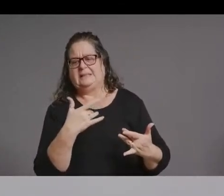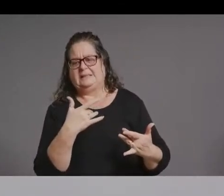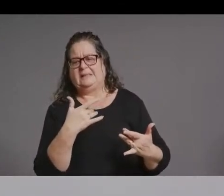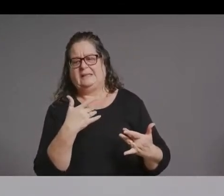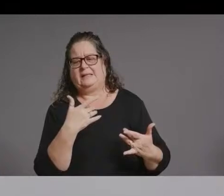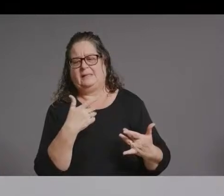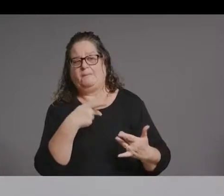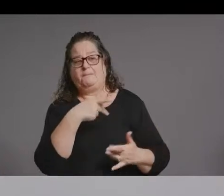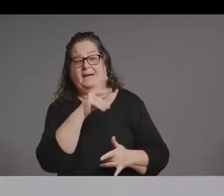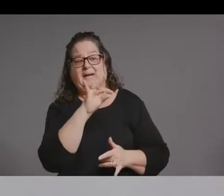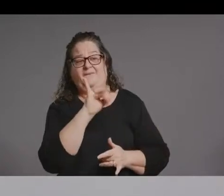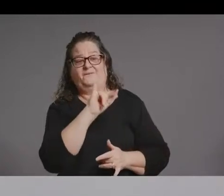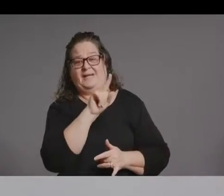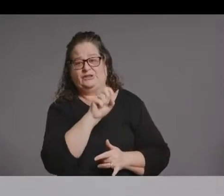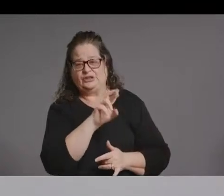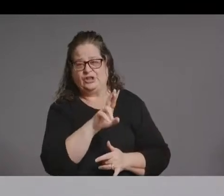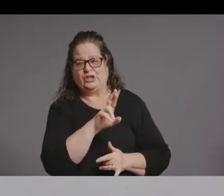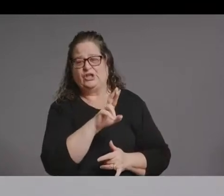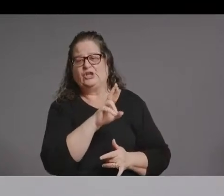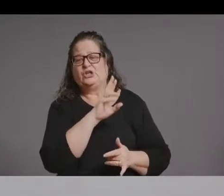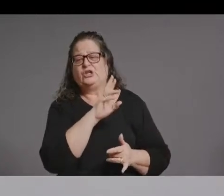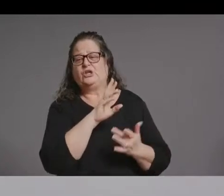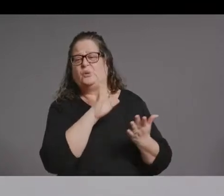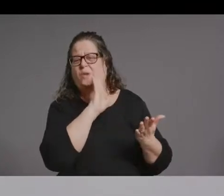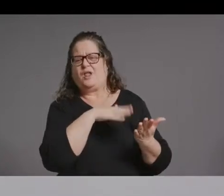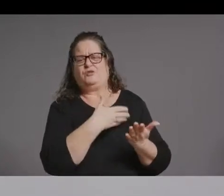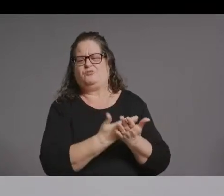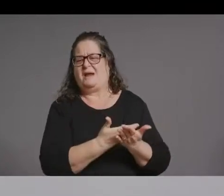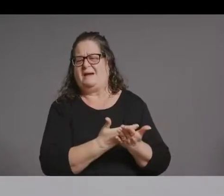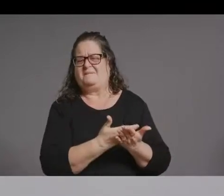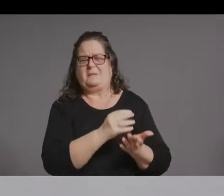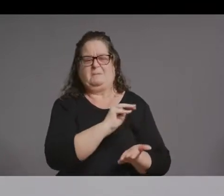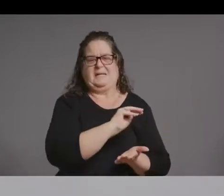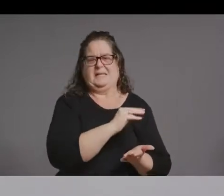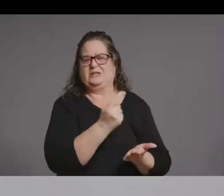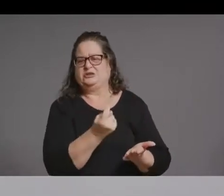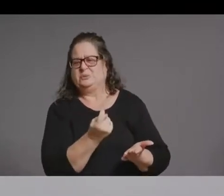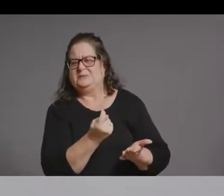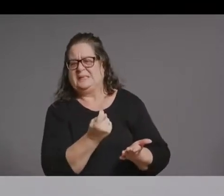Tuesday when we place the order on Friday. So it would be a very similar shipping